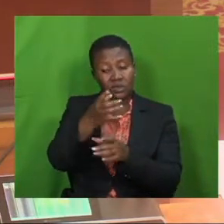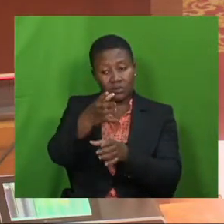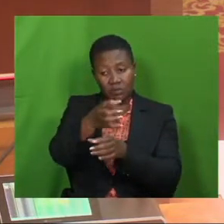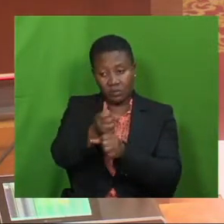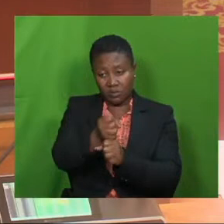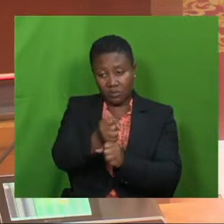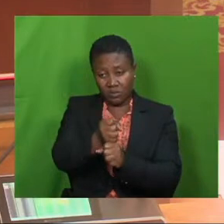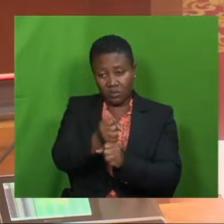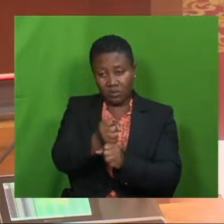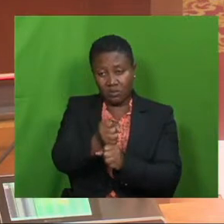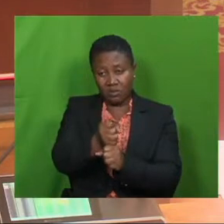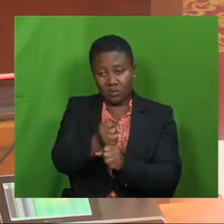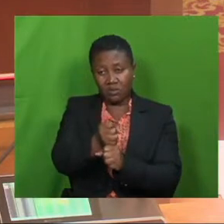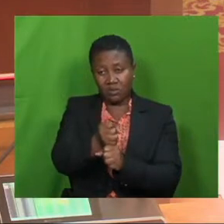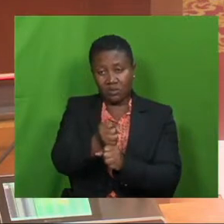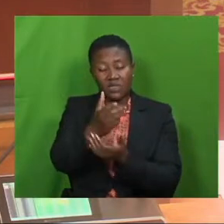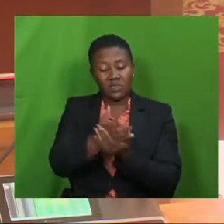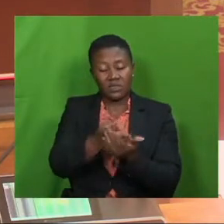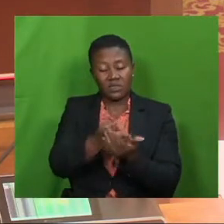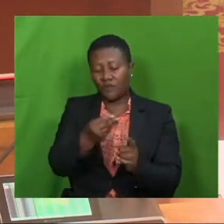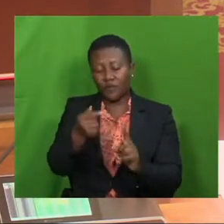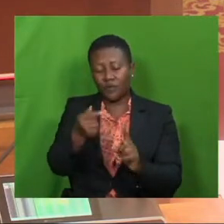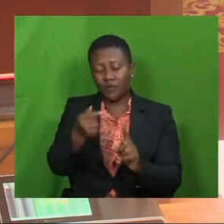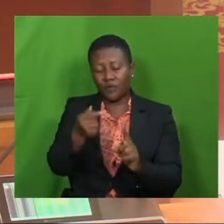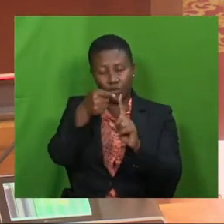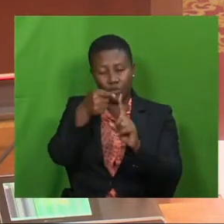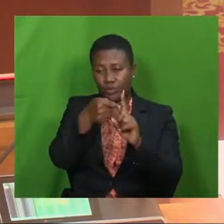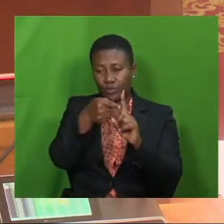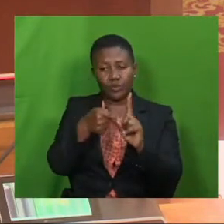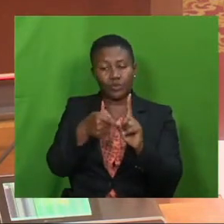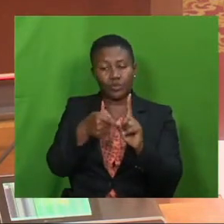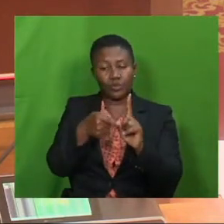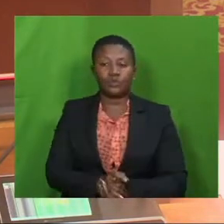to highlight some few.